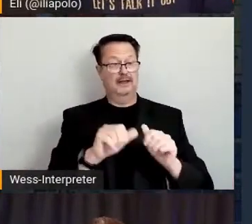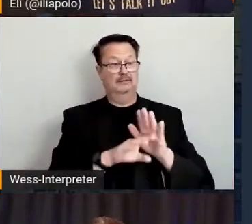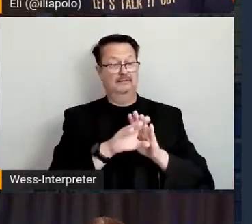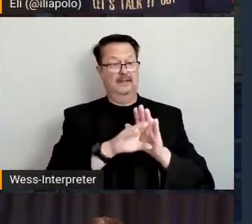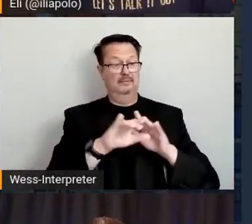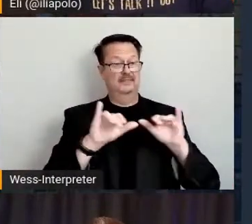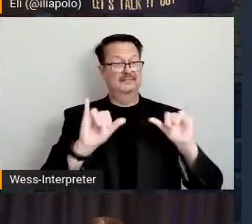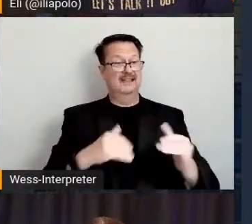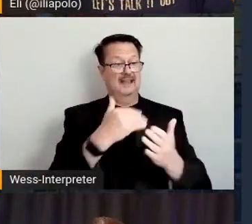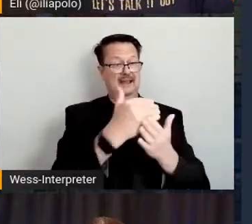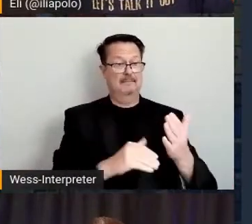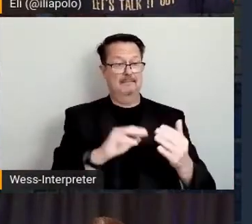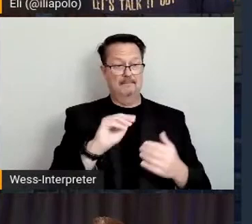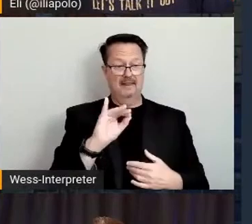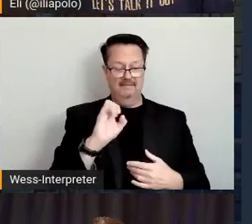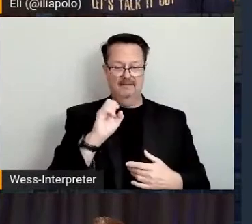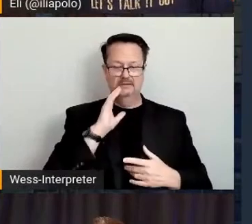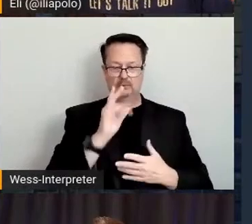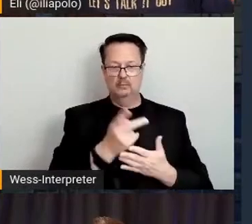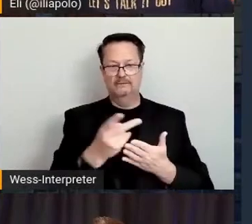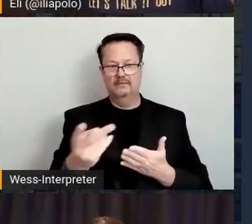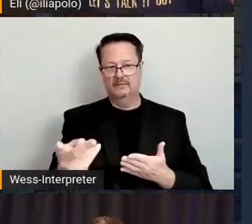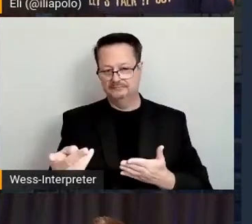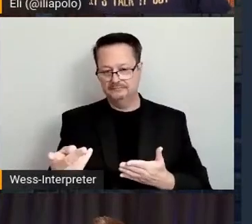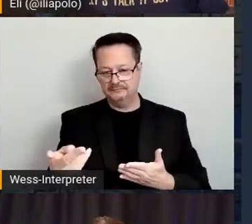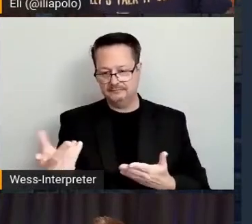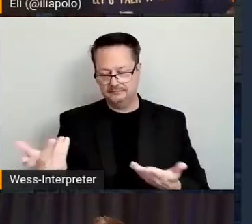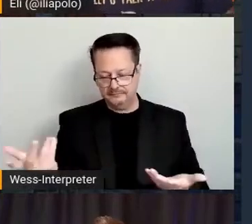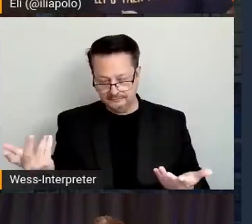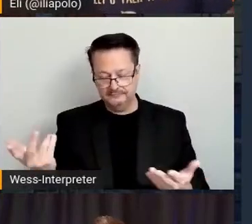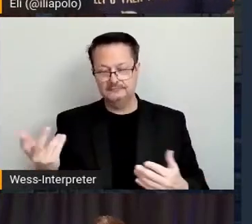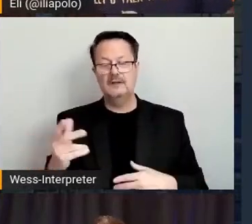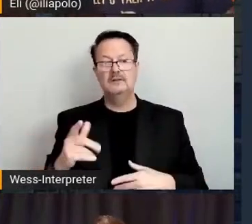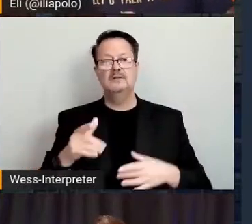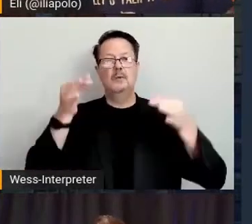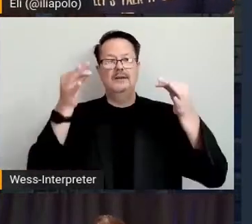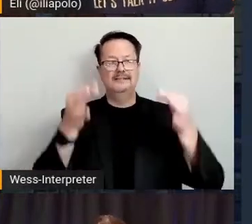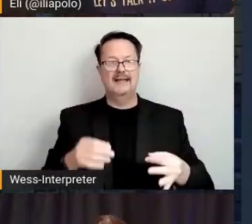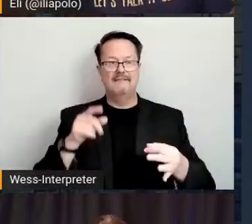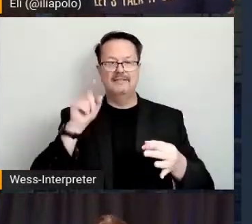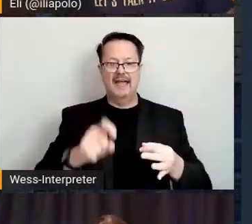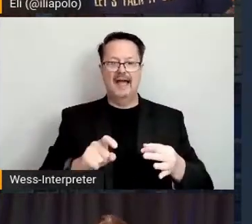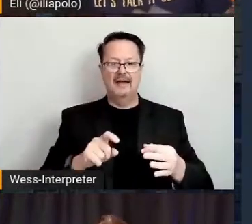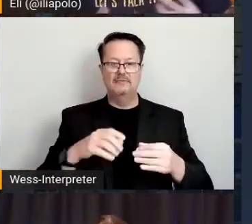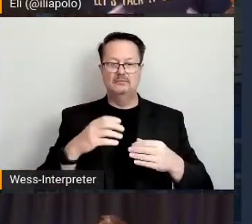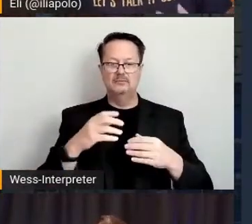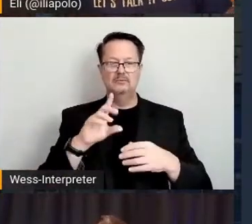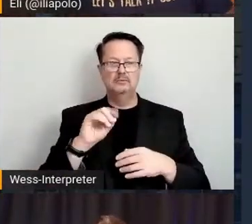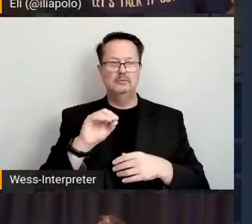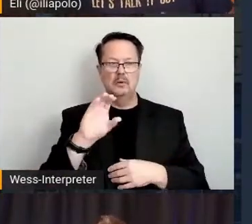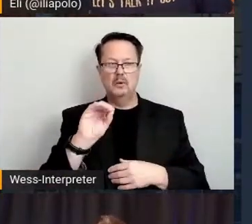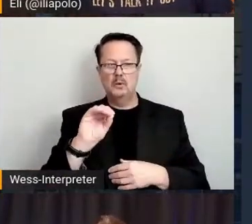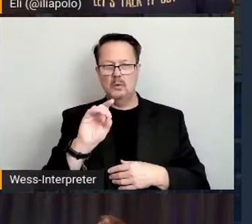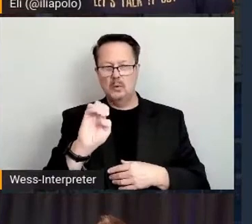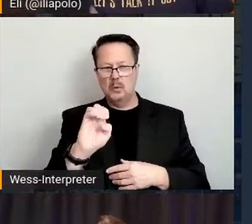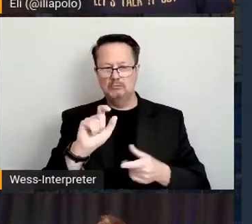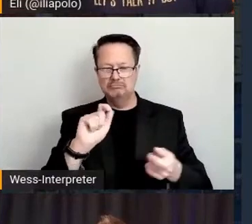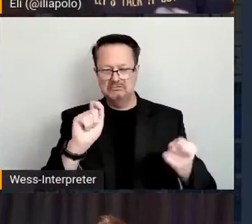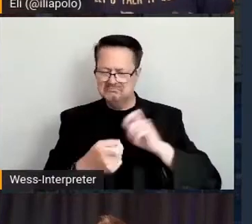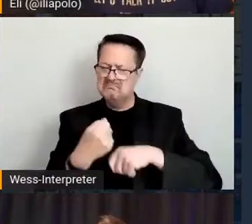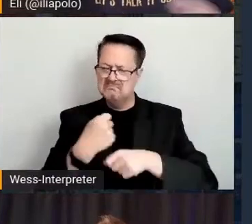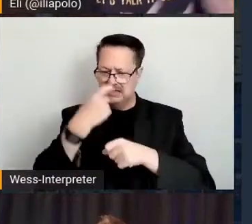version, it'll fail. So we definitely need to perform some sort of code change here. And that makes sense because